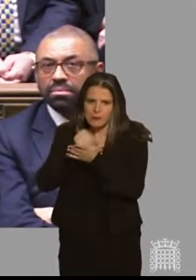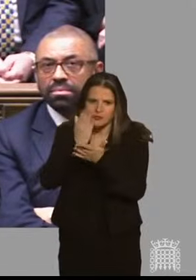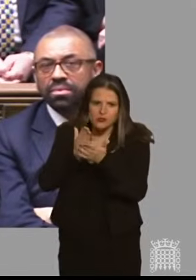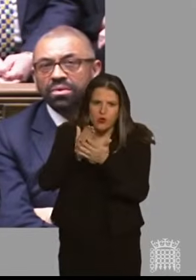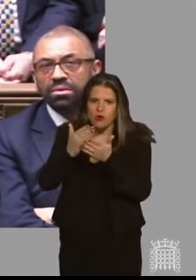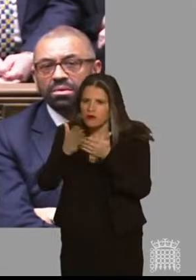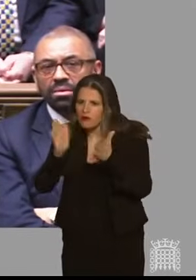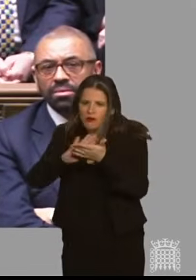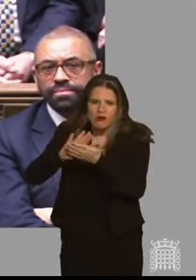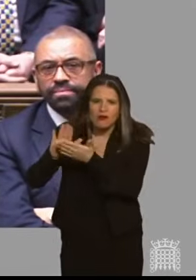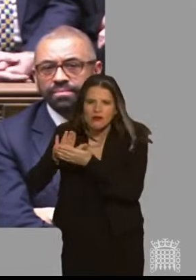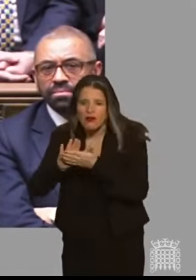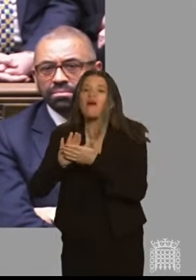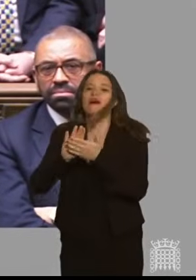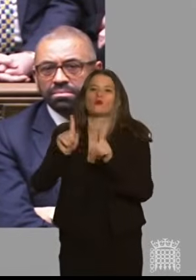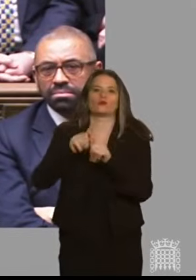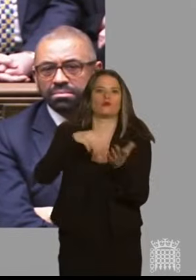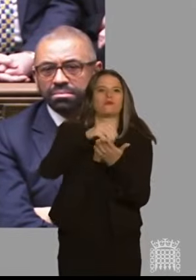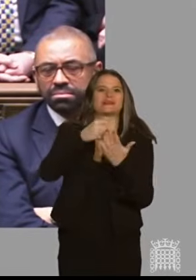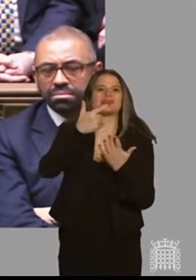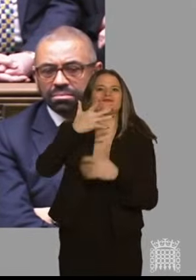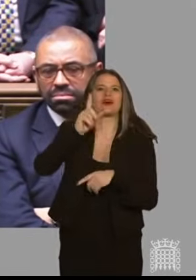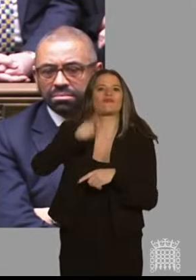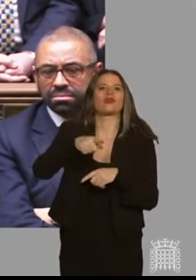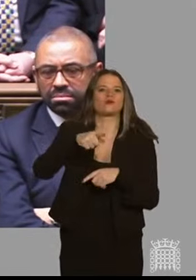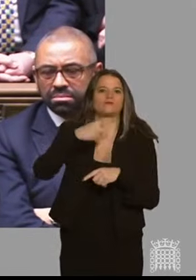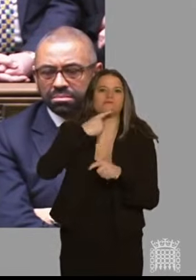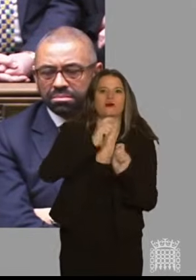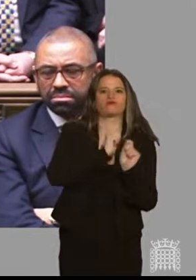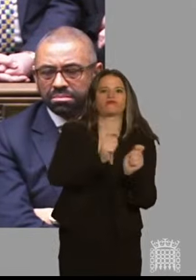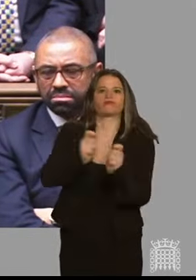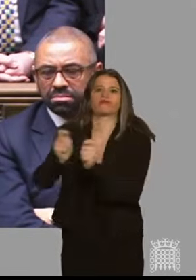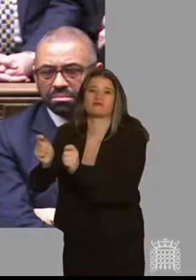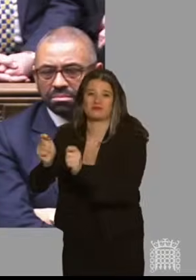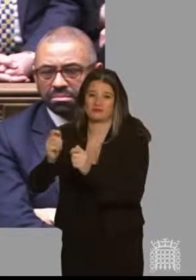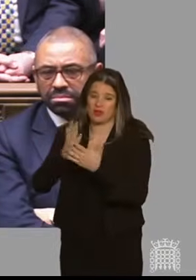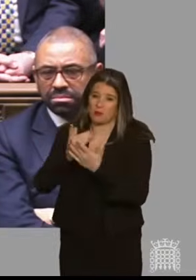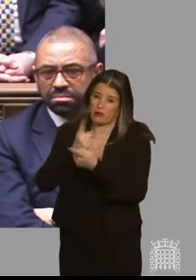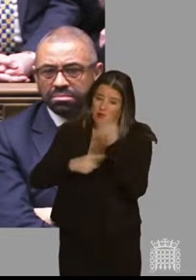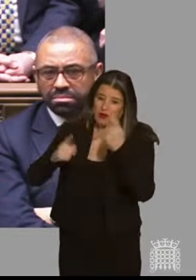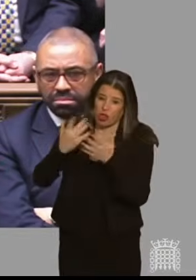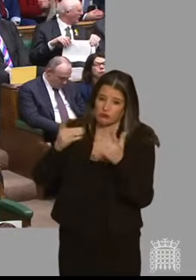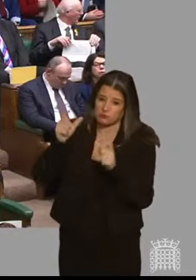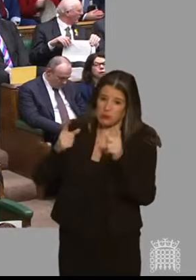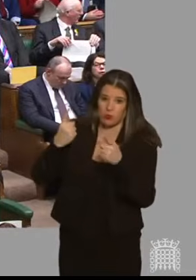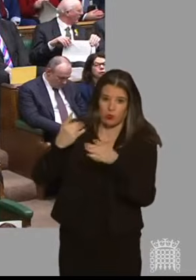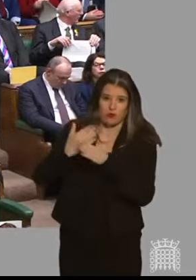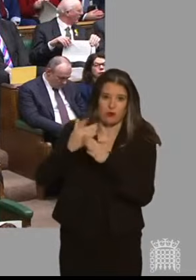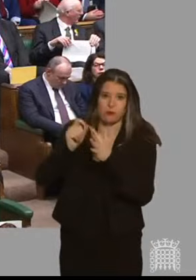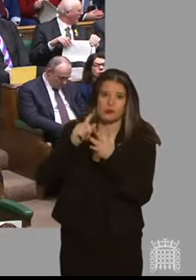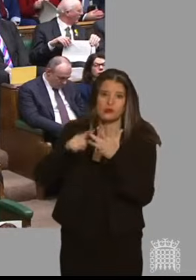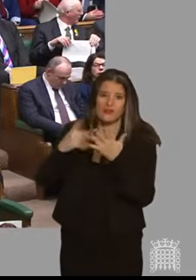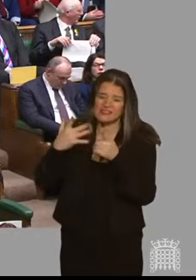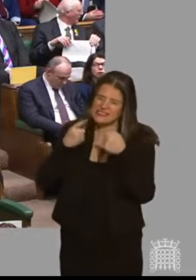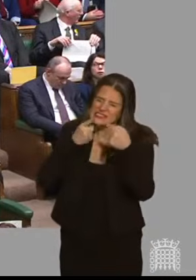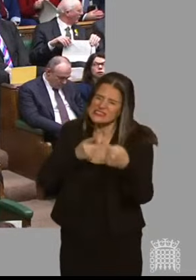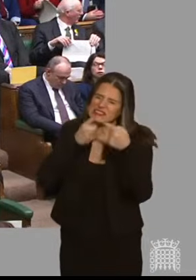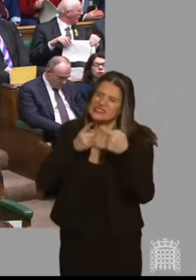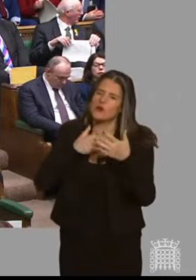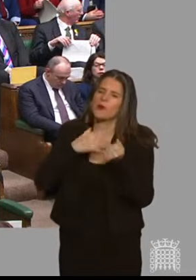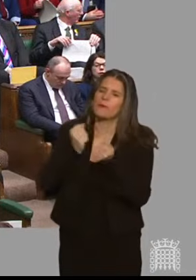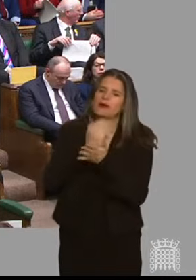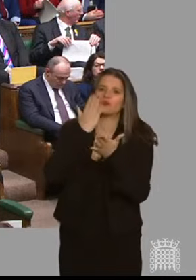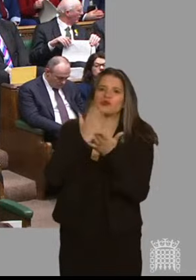Meetings with ministerial colleagues and others, in addition to my duties in this House, I shall have further such meetings later today. Afzal Khan.